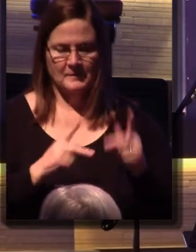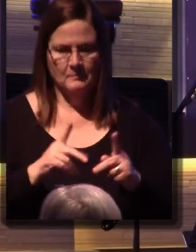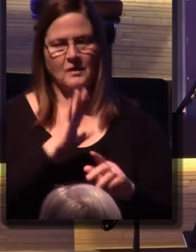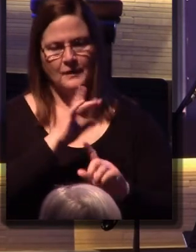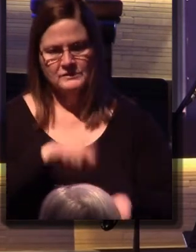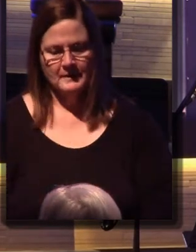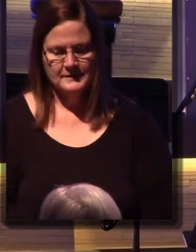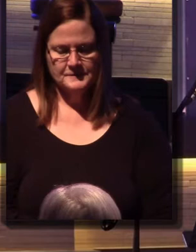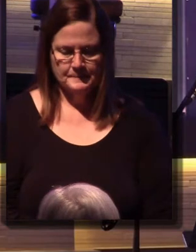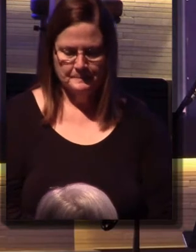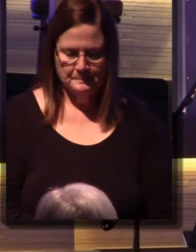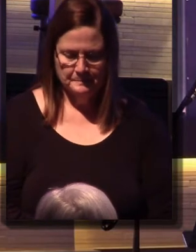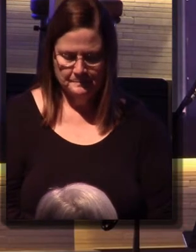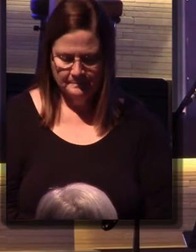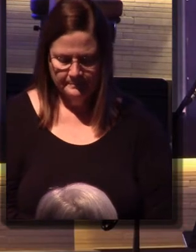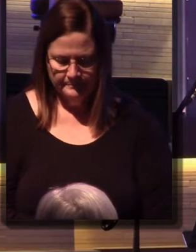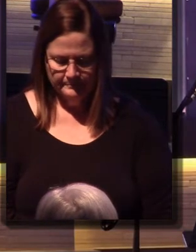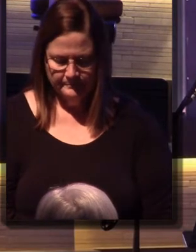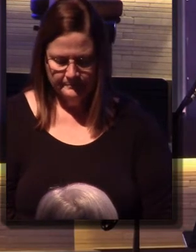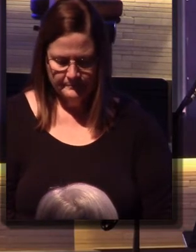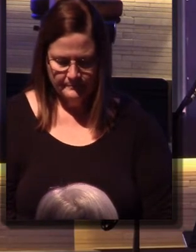earth. And he goes on and he says,